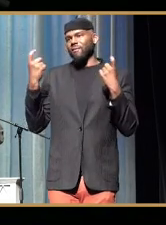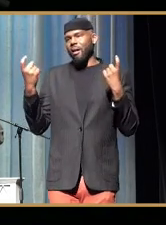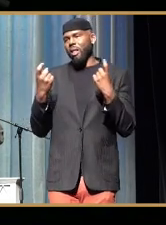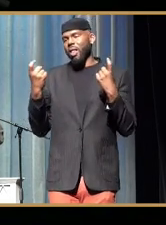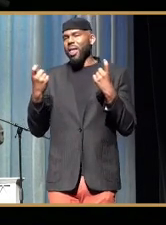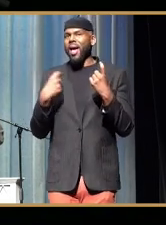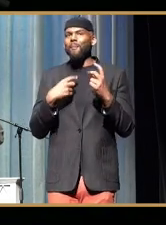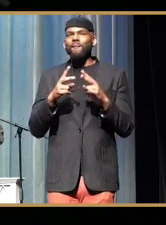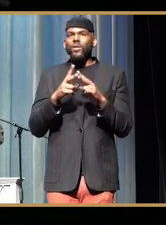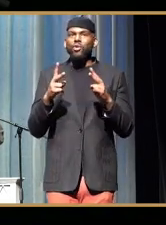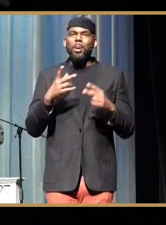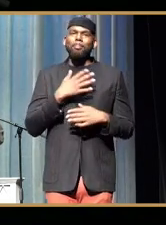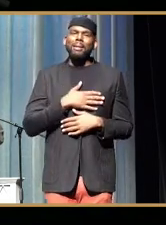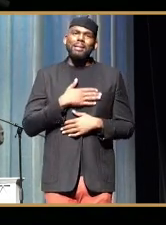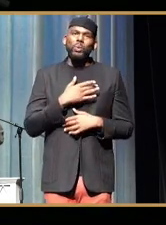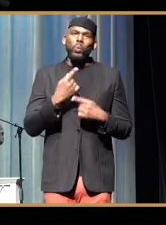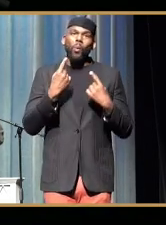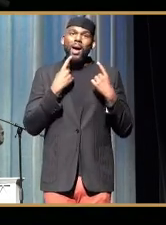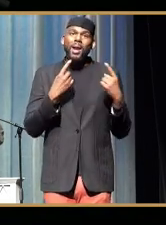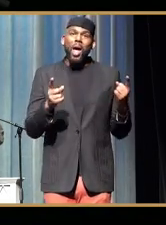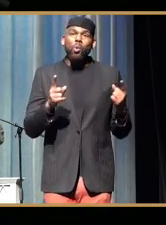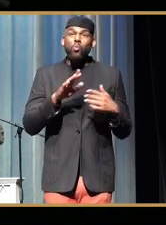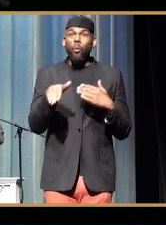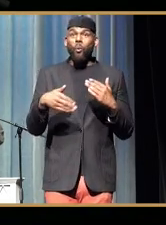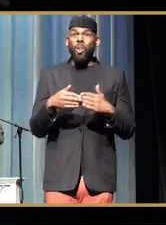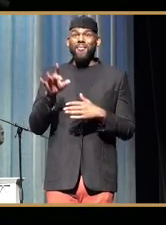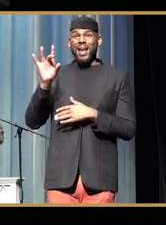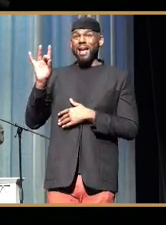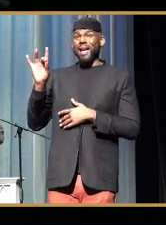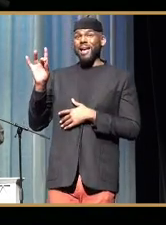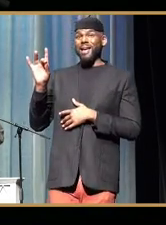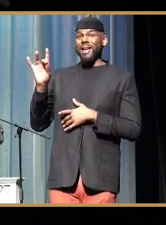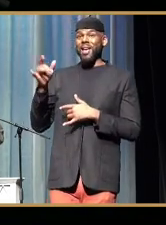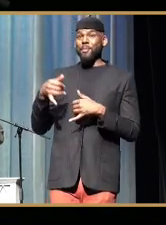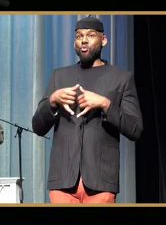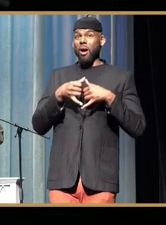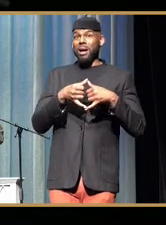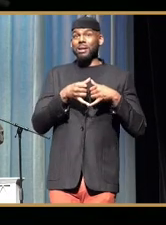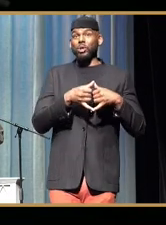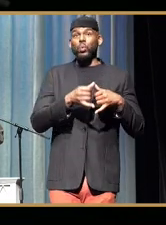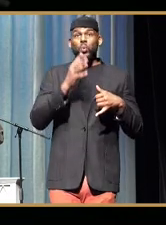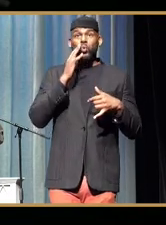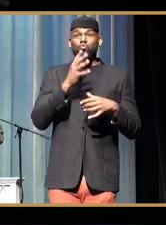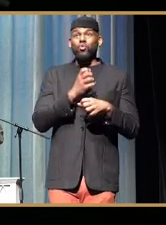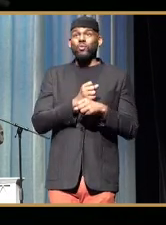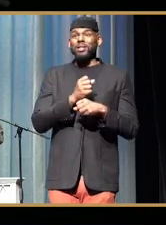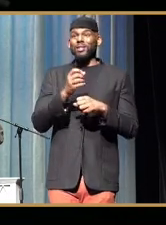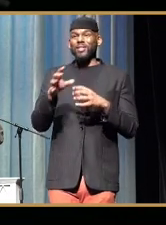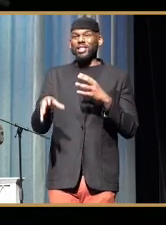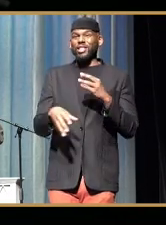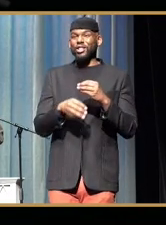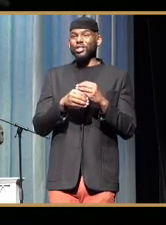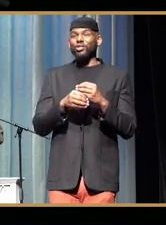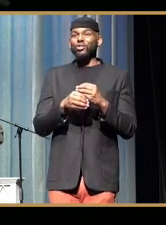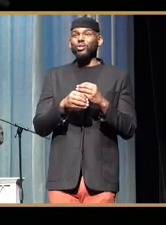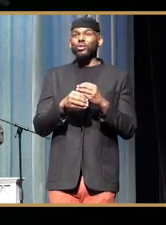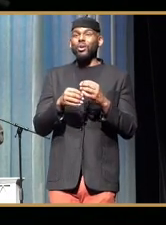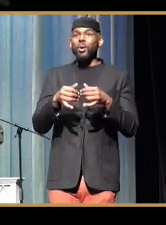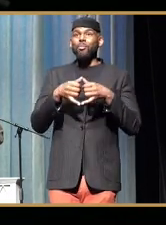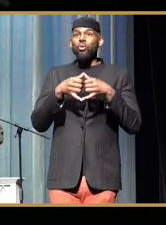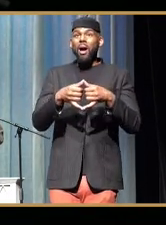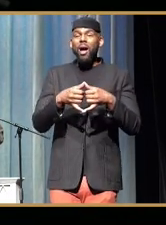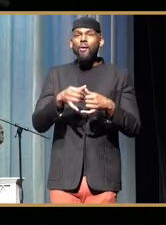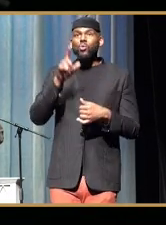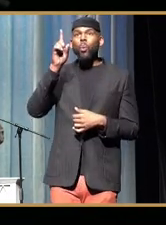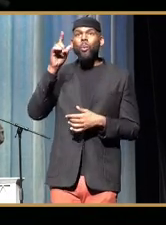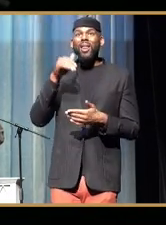and I'm very pleased to announce that all of the 8 prize recipients will receive an additional cash prize of